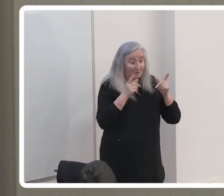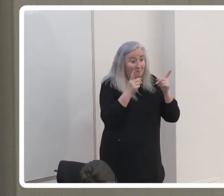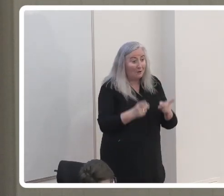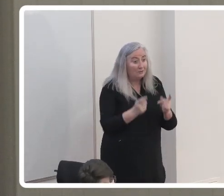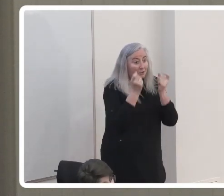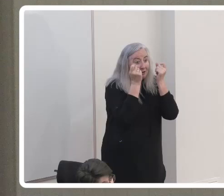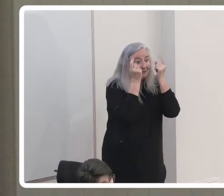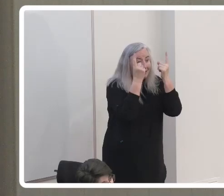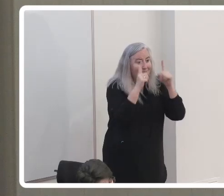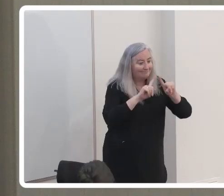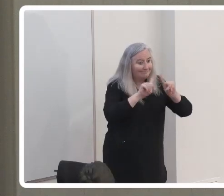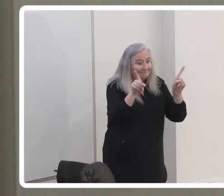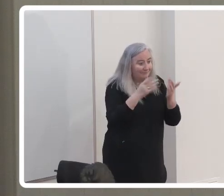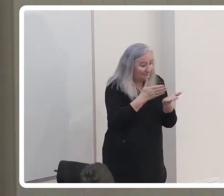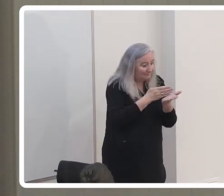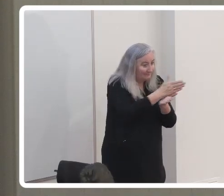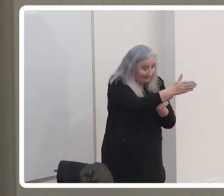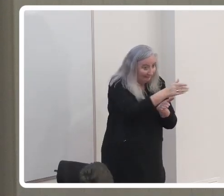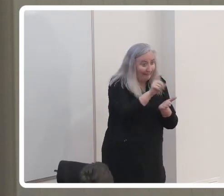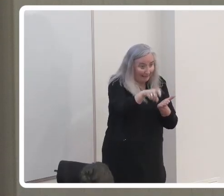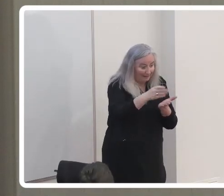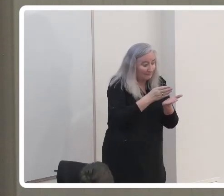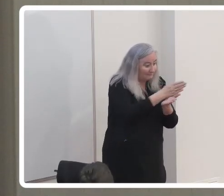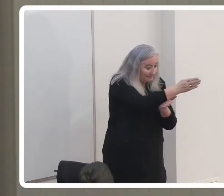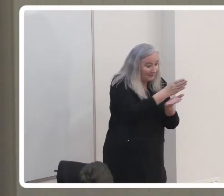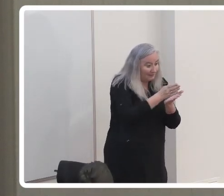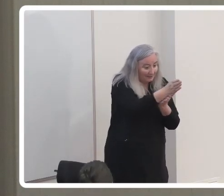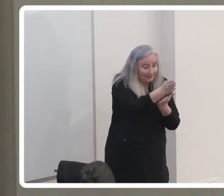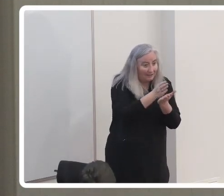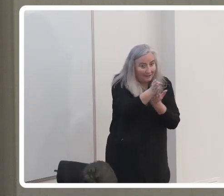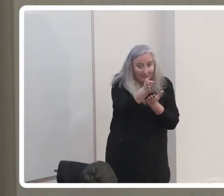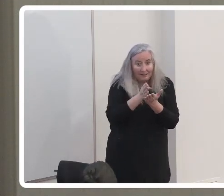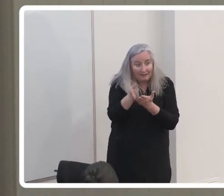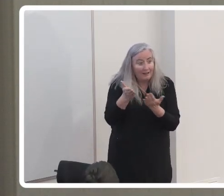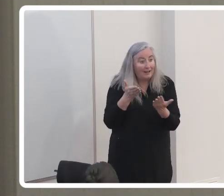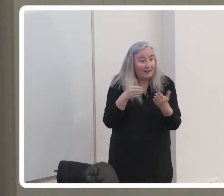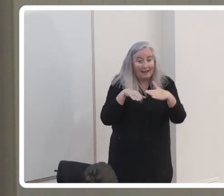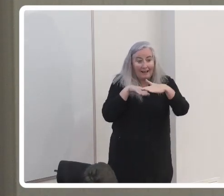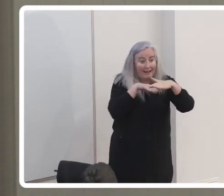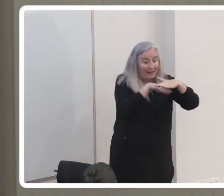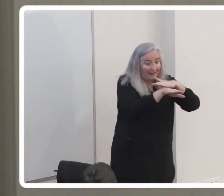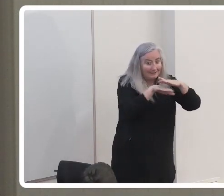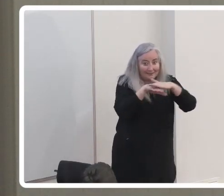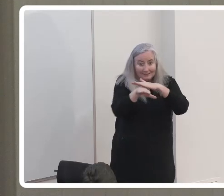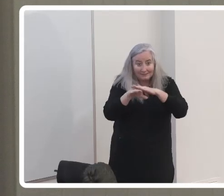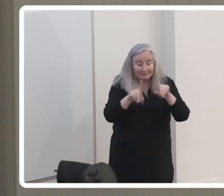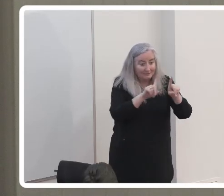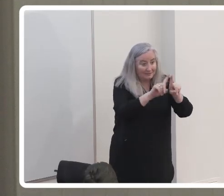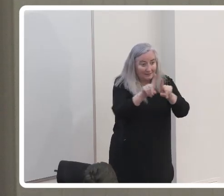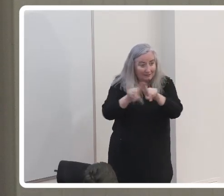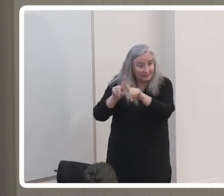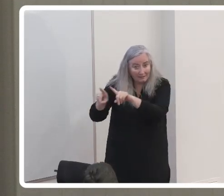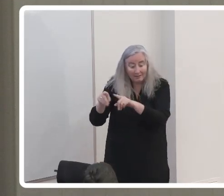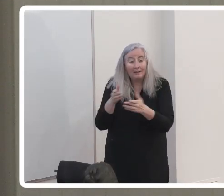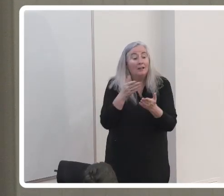the various paths available, including their entry points and accessibility throughout the year, as well as whether they are subject